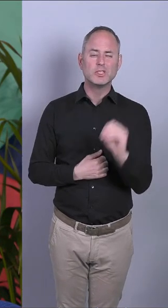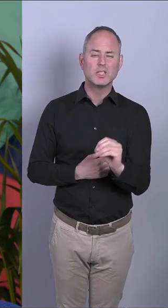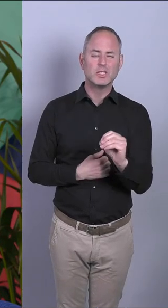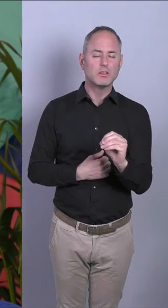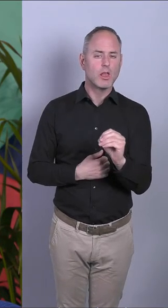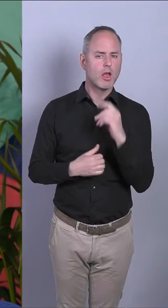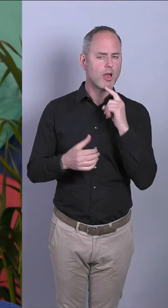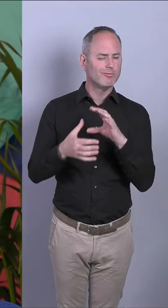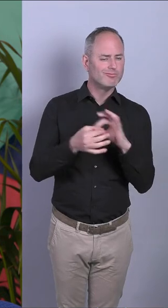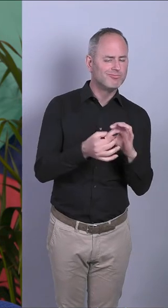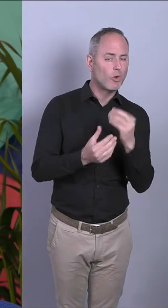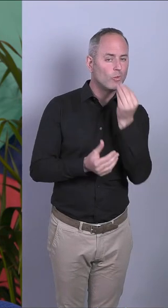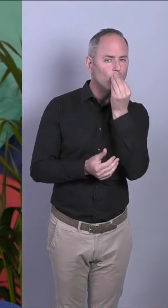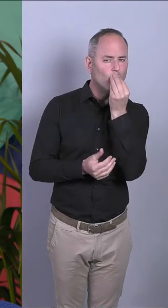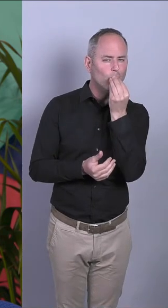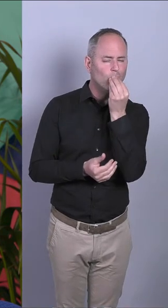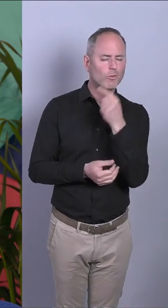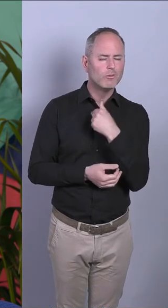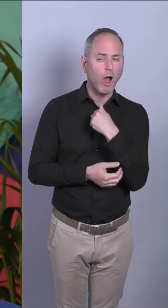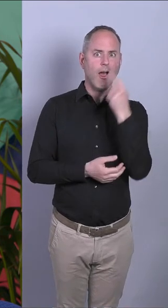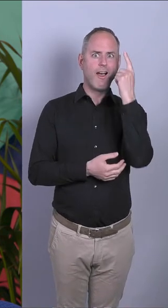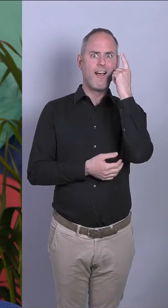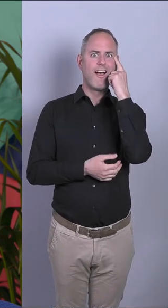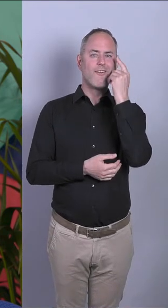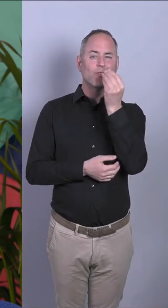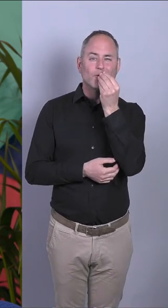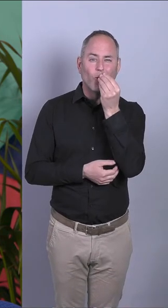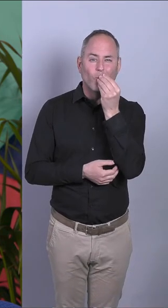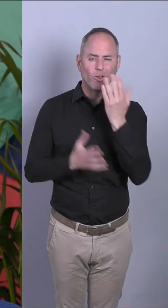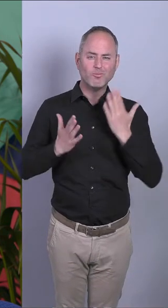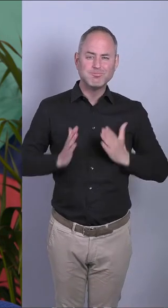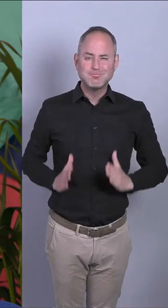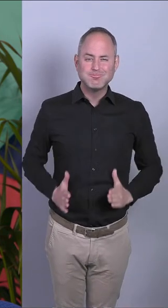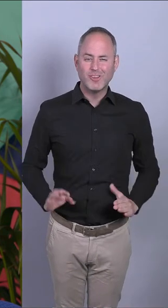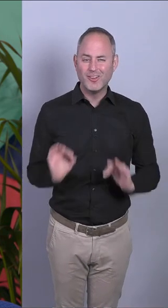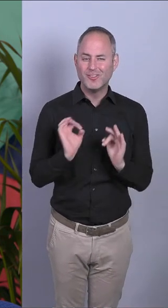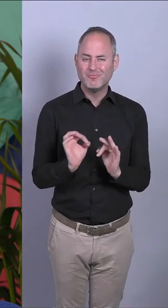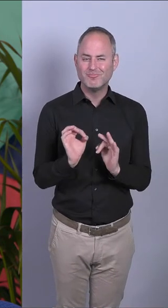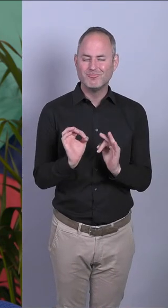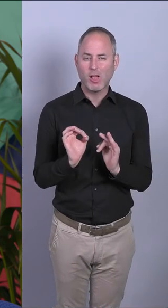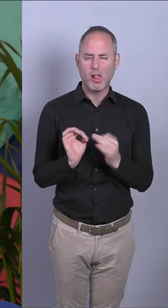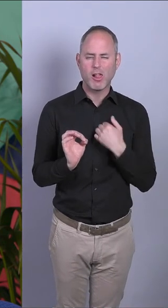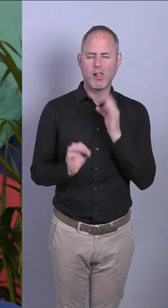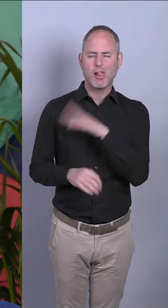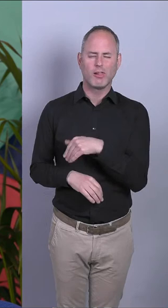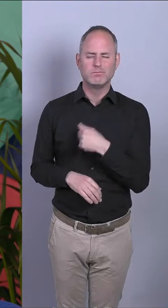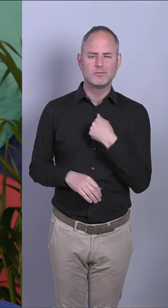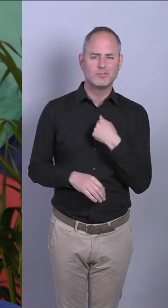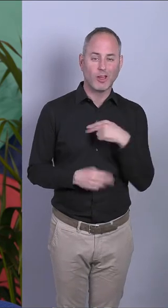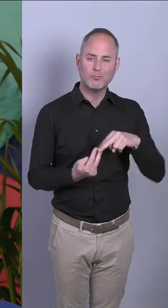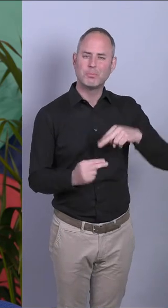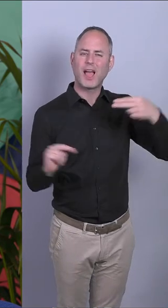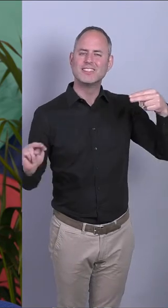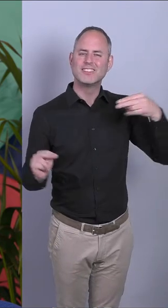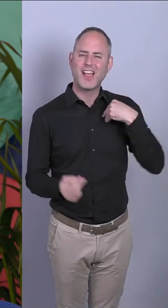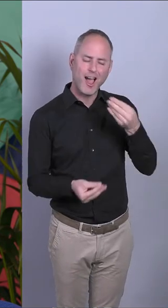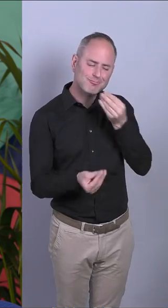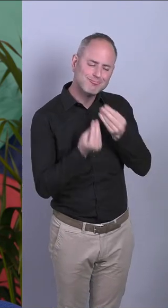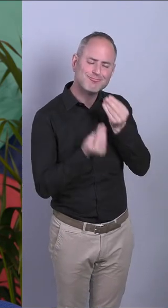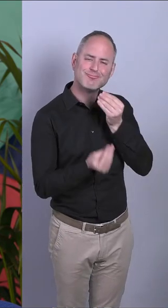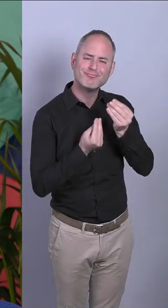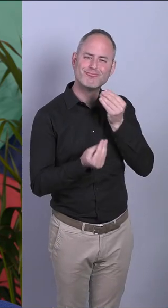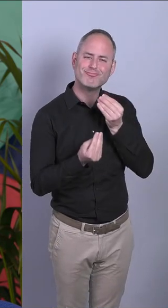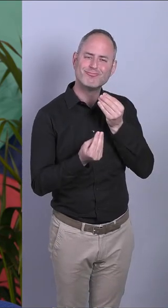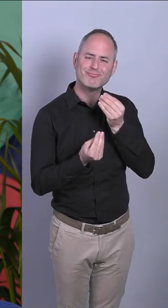example, most of your gym success depends on your nutrition. So I think to myself, well, great, but afterwards I'm going to eat some